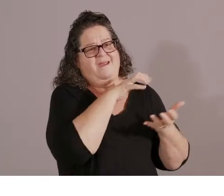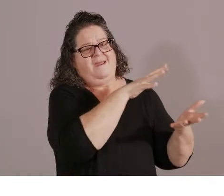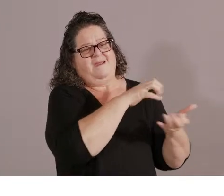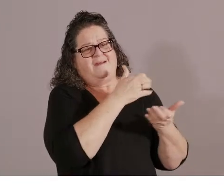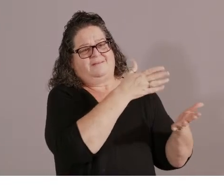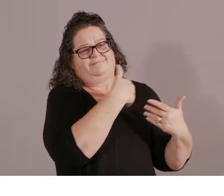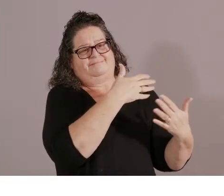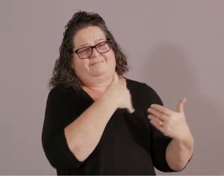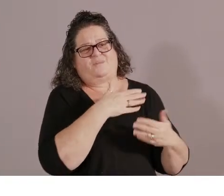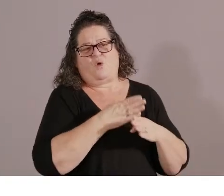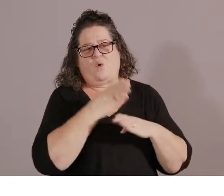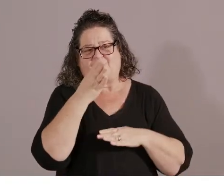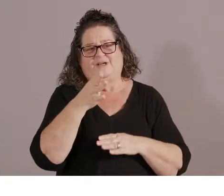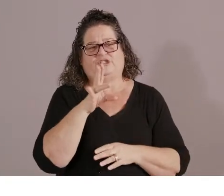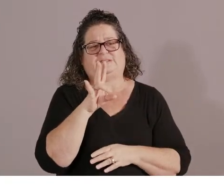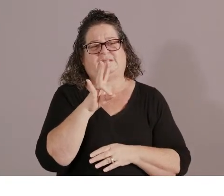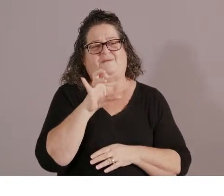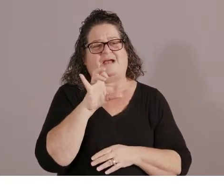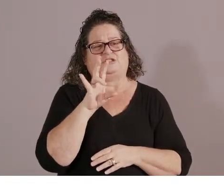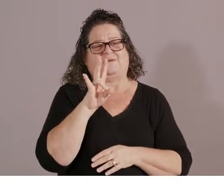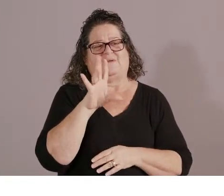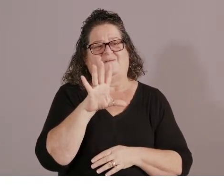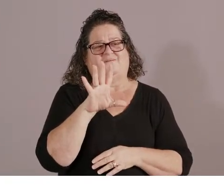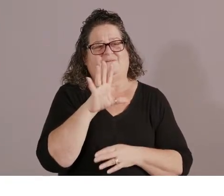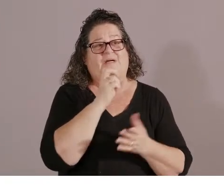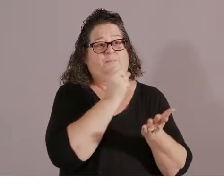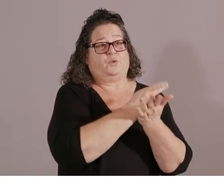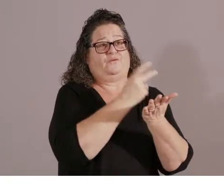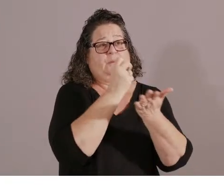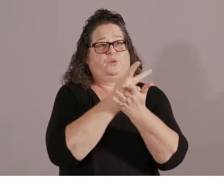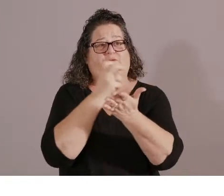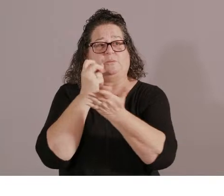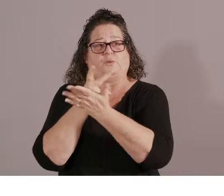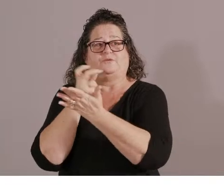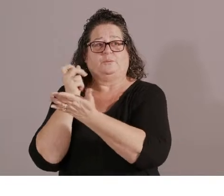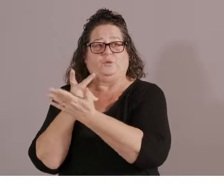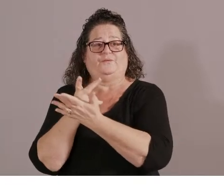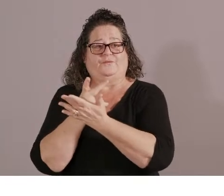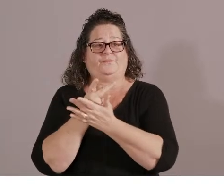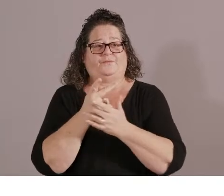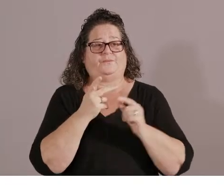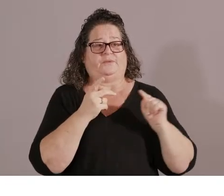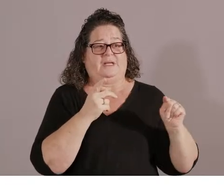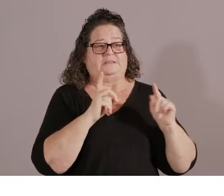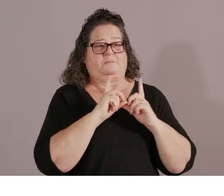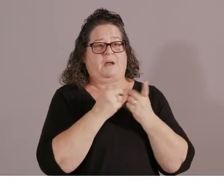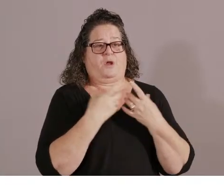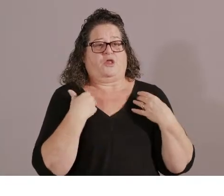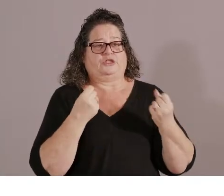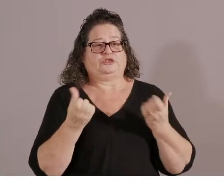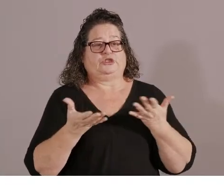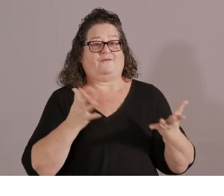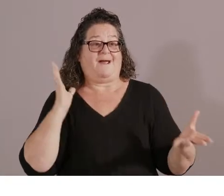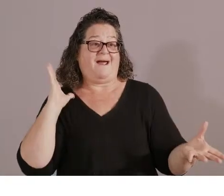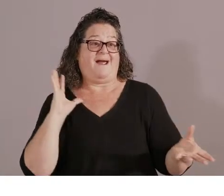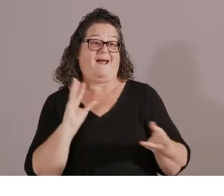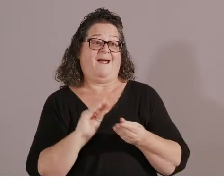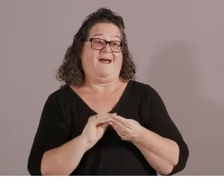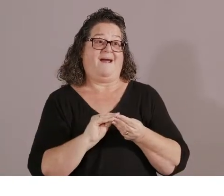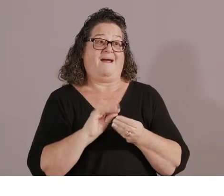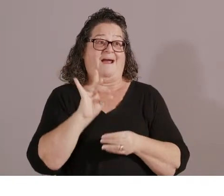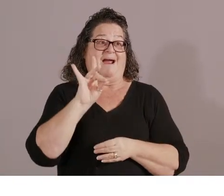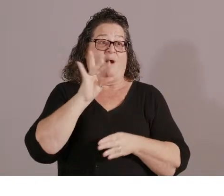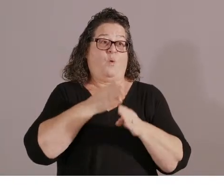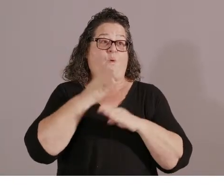providers onboarded with our program here at the Department of Health Services, and we've had 800 plus